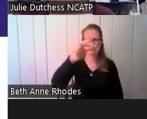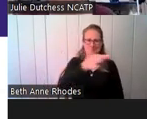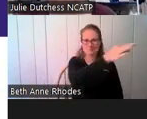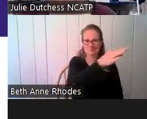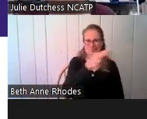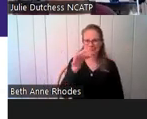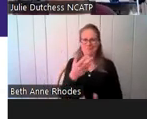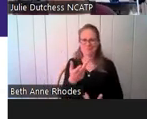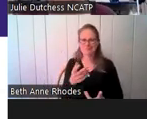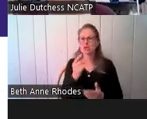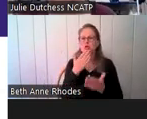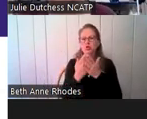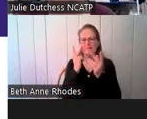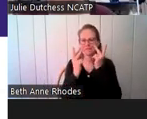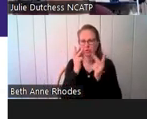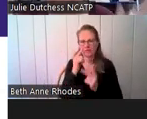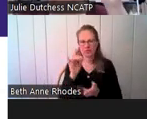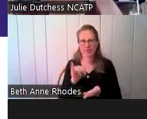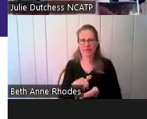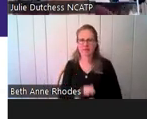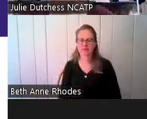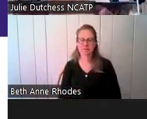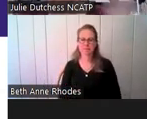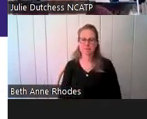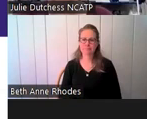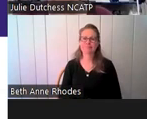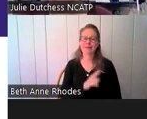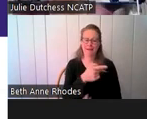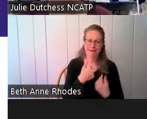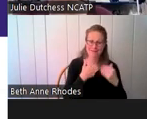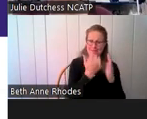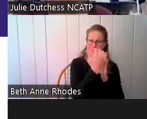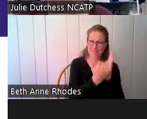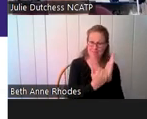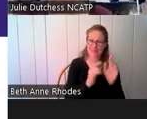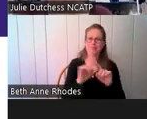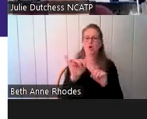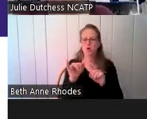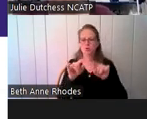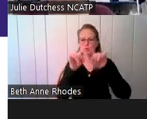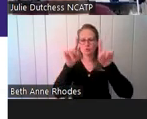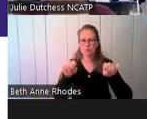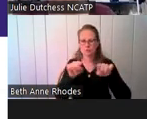people. So I wanted to show you that it not only has the list view, but it also has it that way as well.